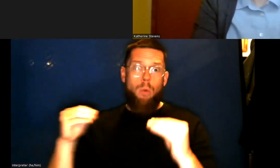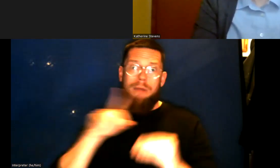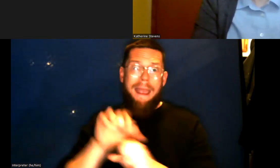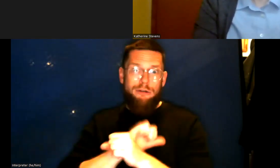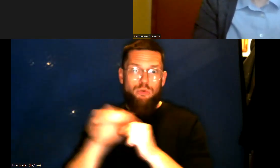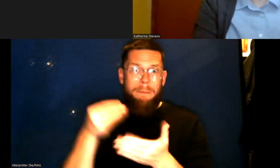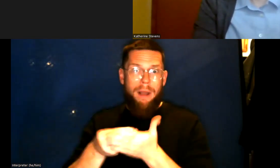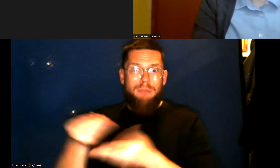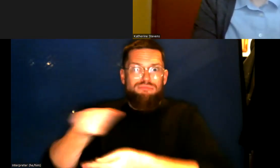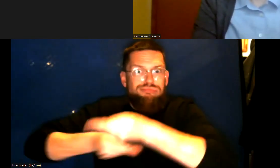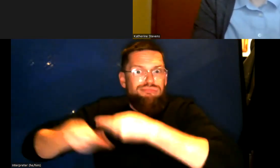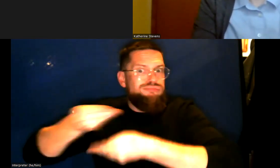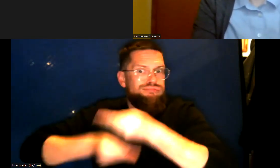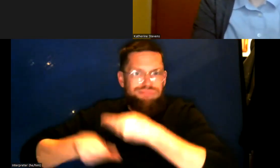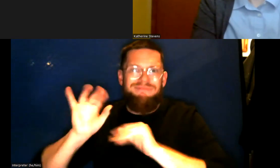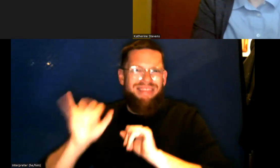Mm-hmm. Okay. Thank you.